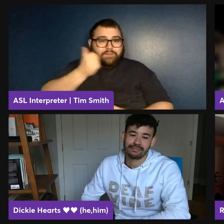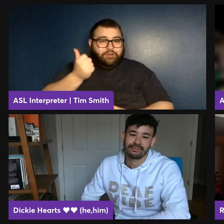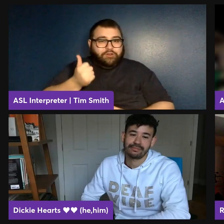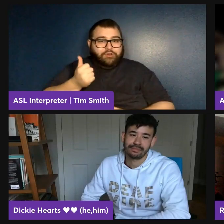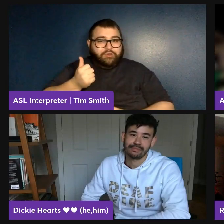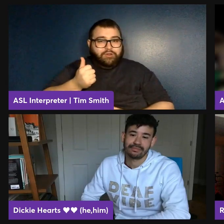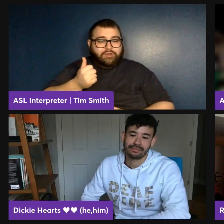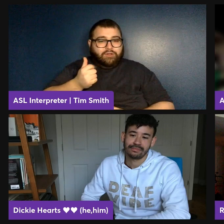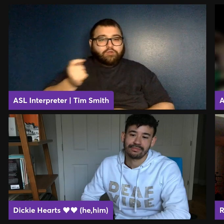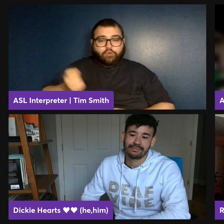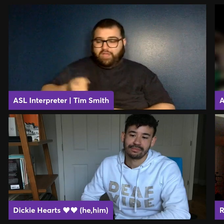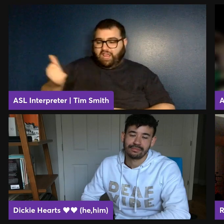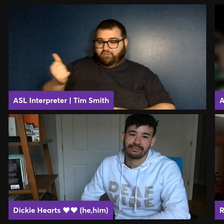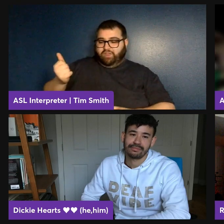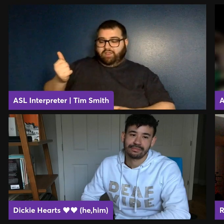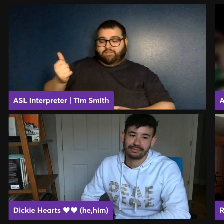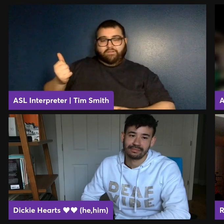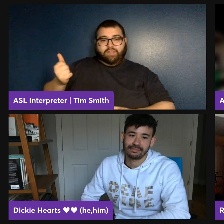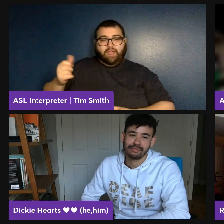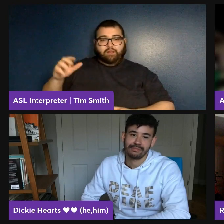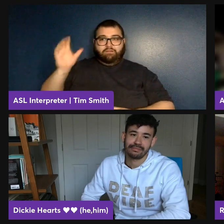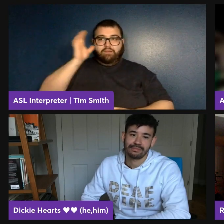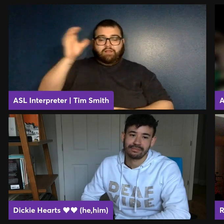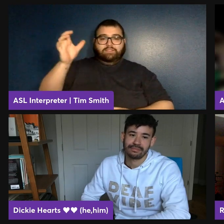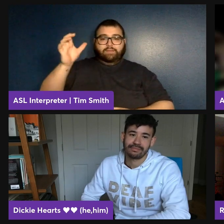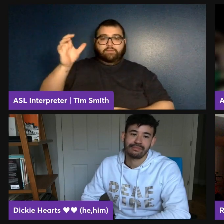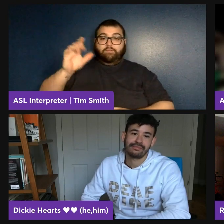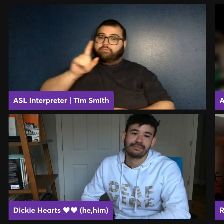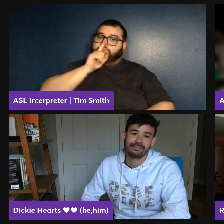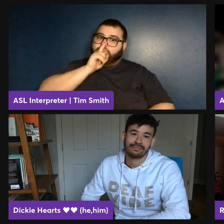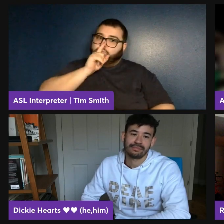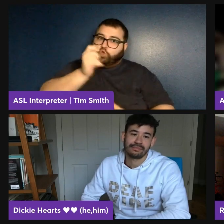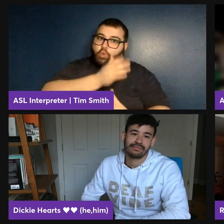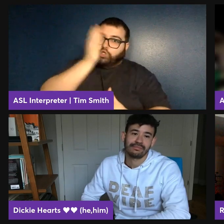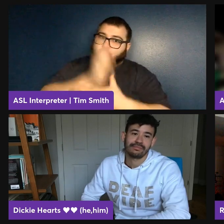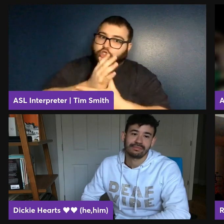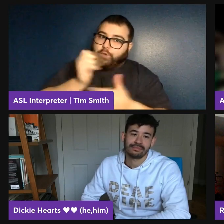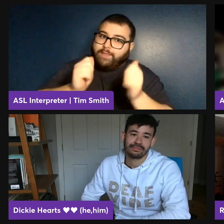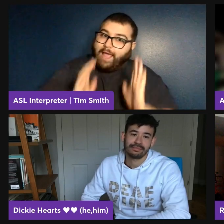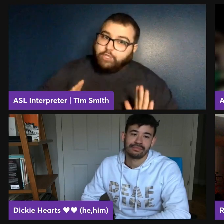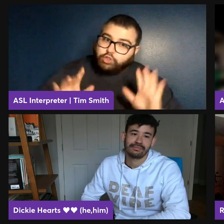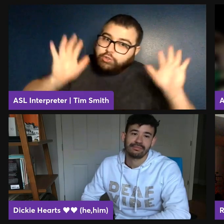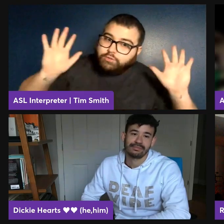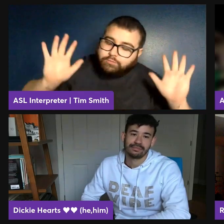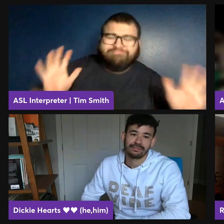getting rid of that sort of notion of don't disturb the actors,